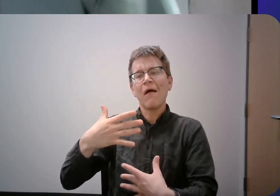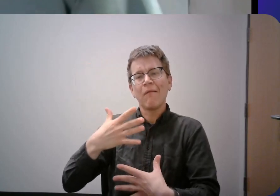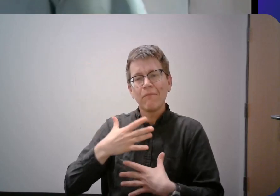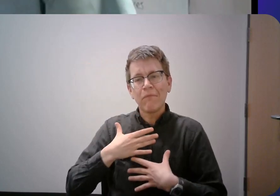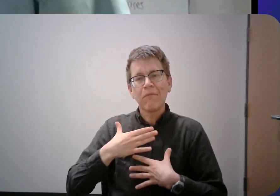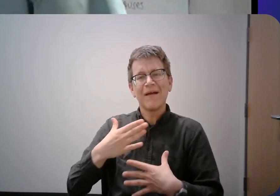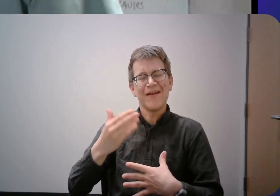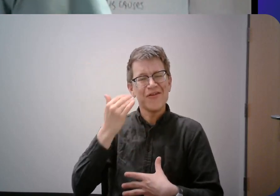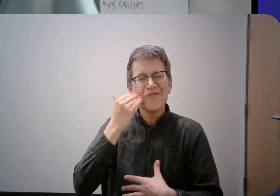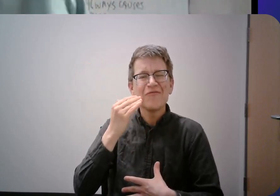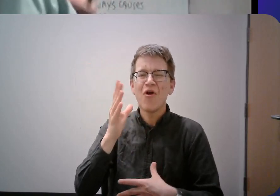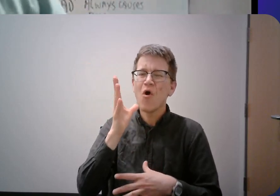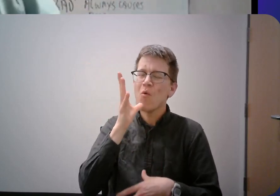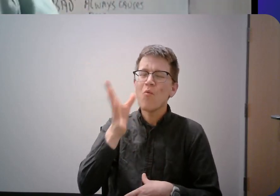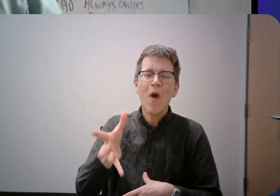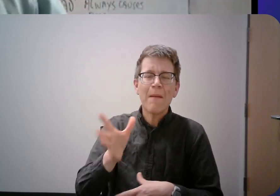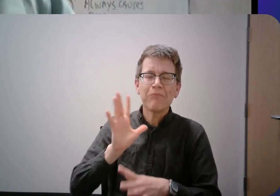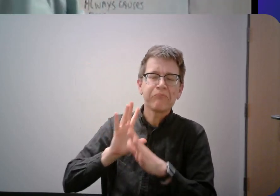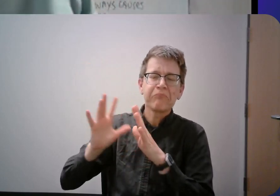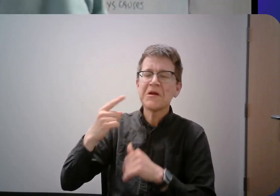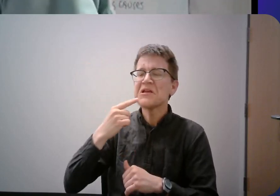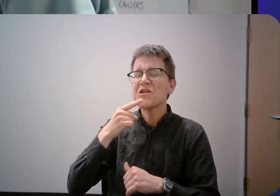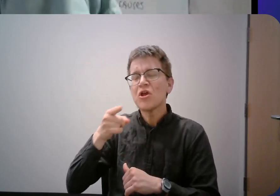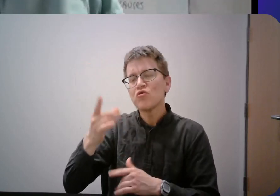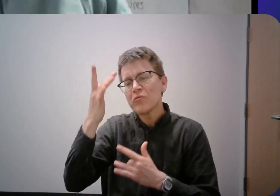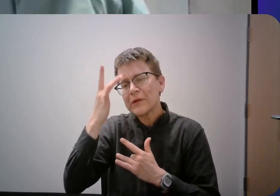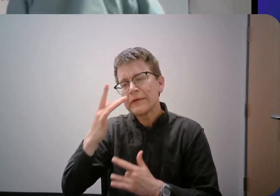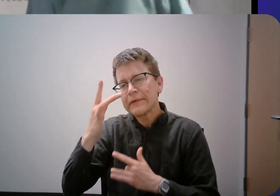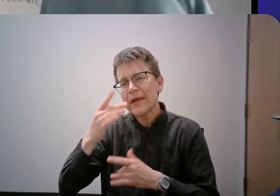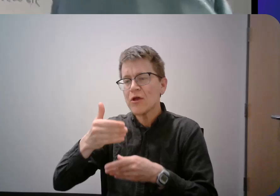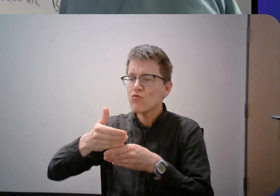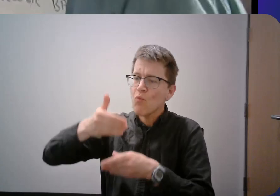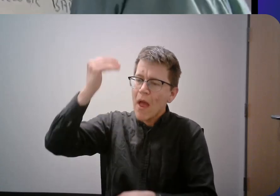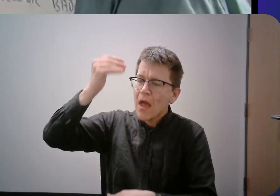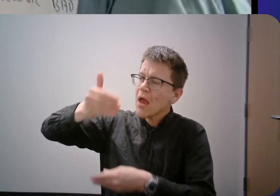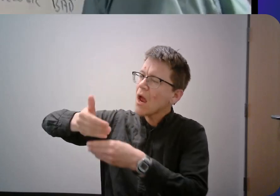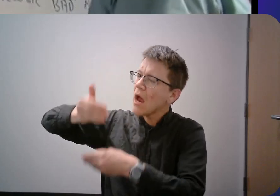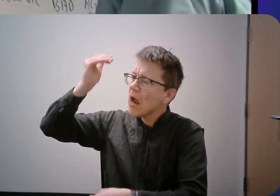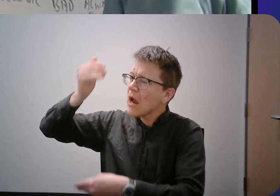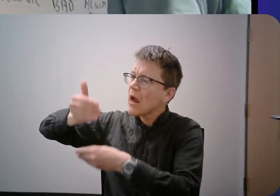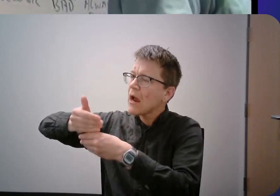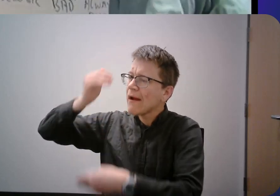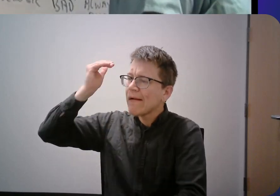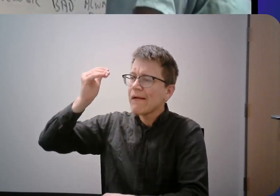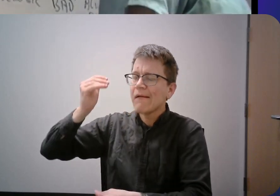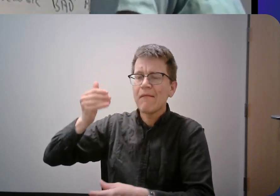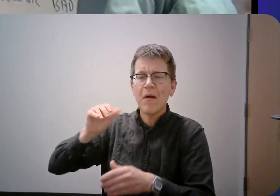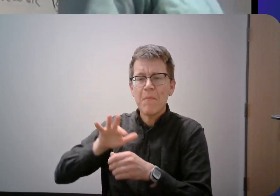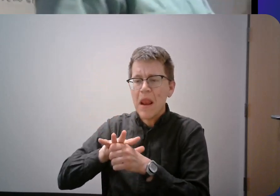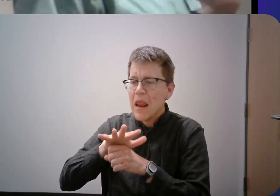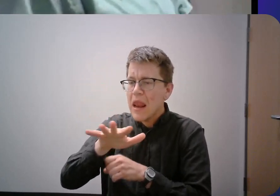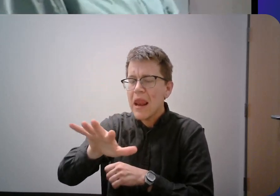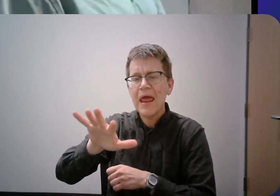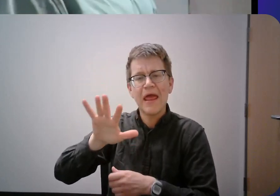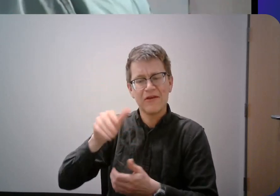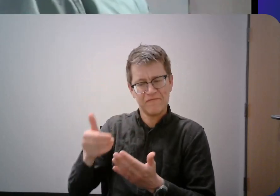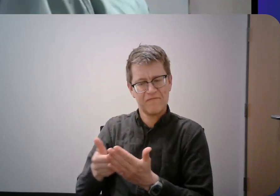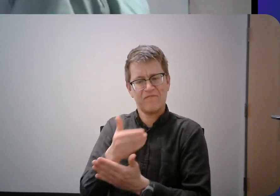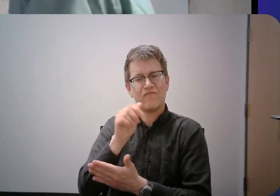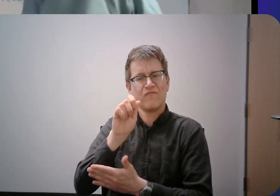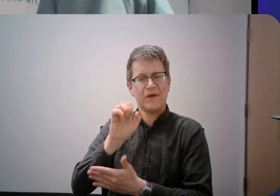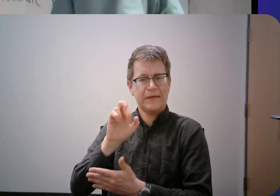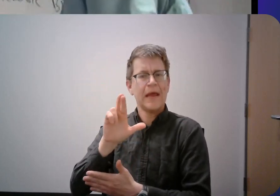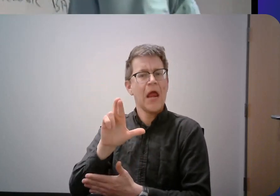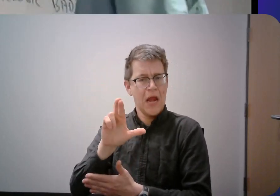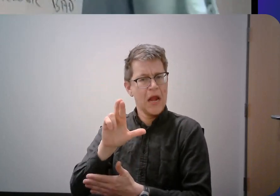so aerobic. Now, what about the good bacteria, quote unquote? You know, we're surrounded by bacteria. We have bacteria inside our